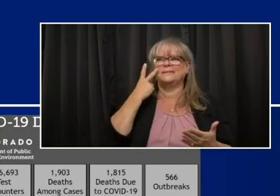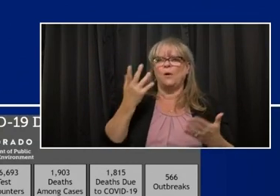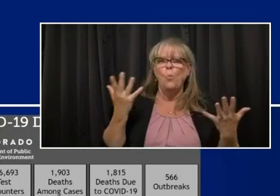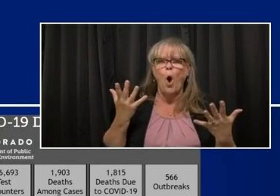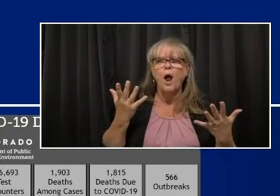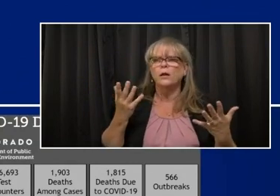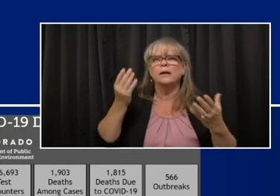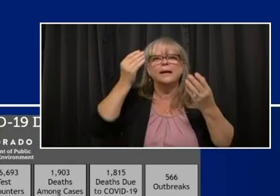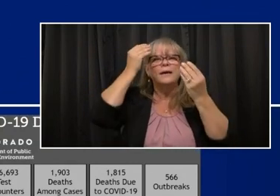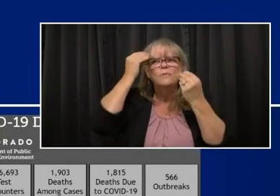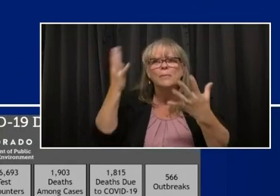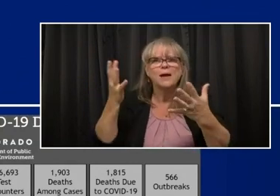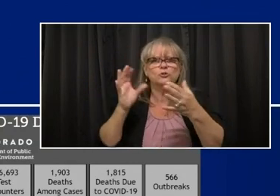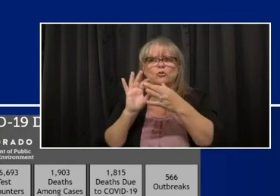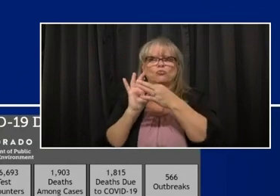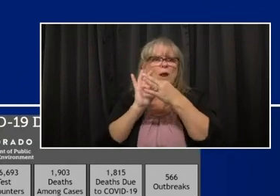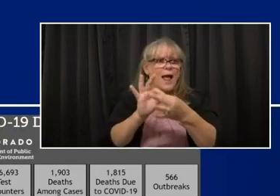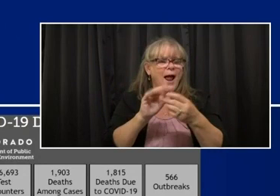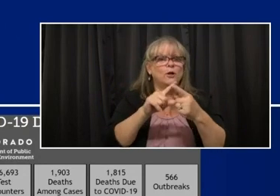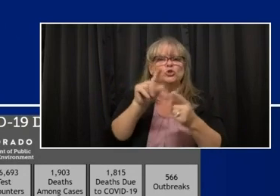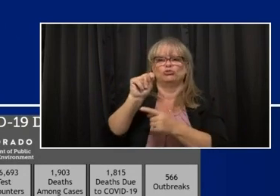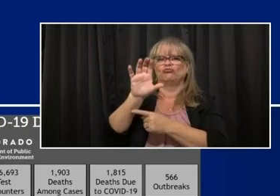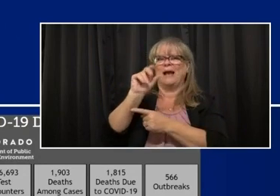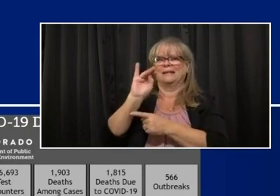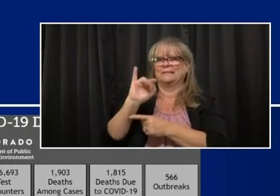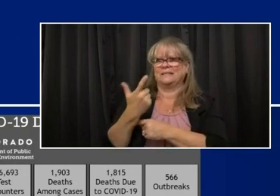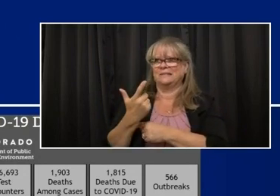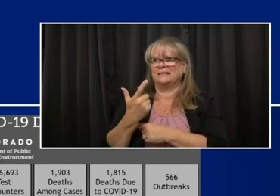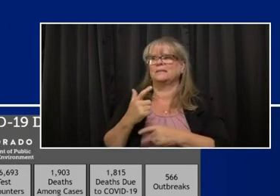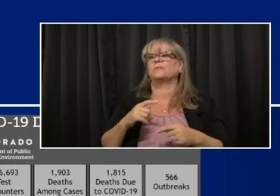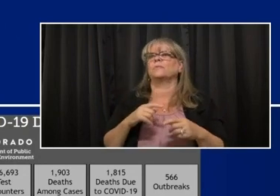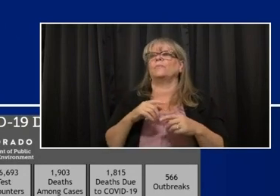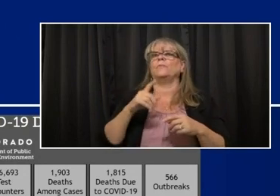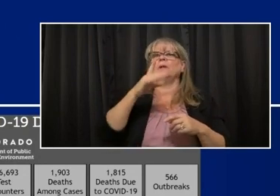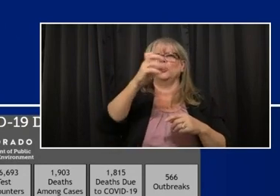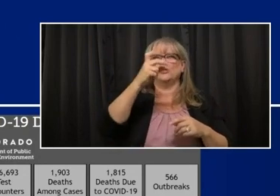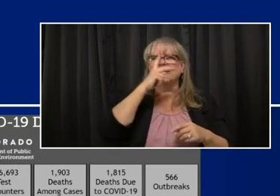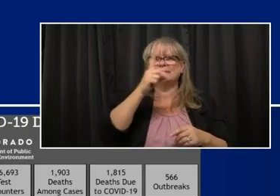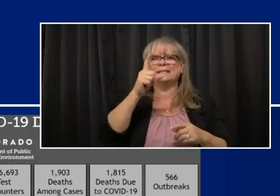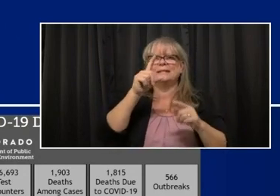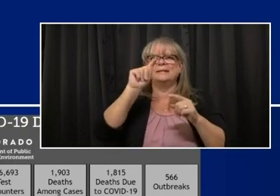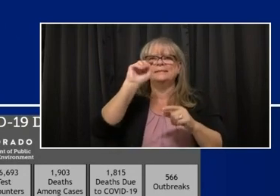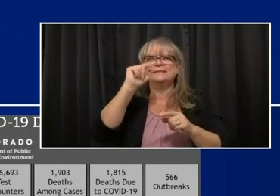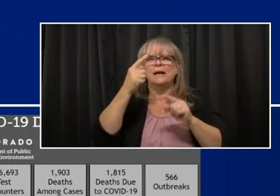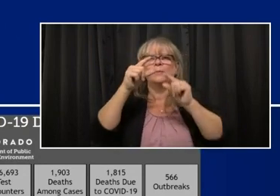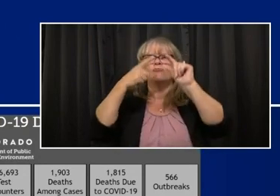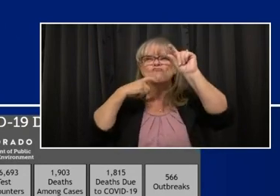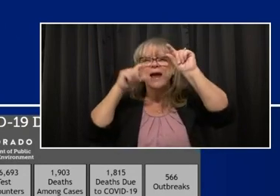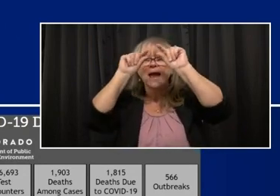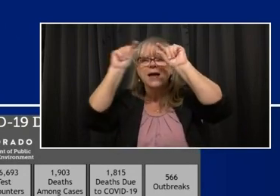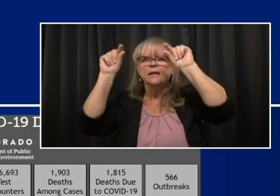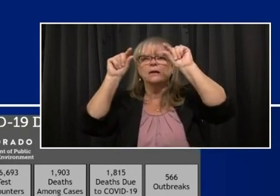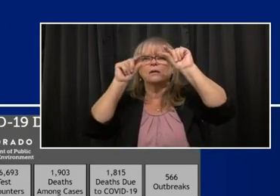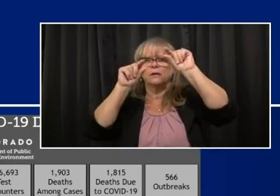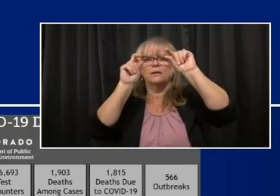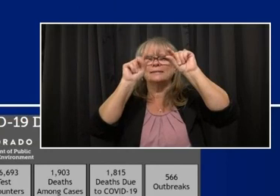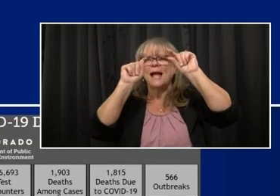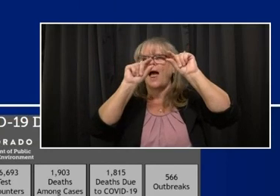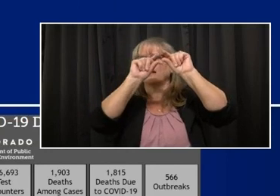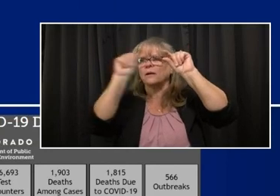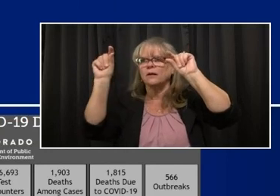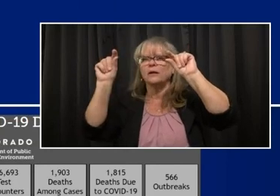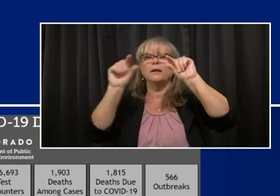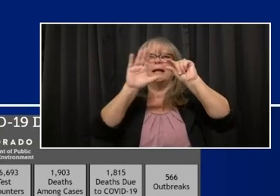with our tracking of this epidemic. And you'll see that those are categorized into different types of data, including case data, hospitalization